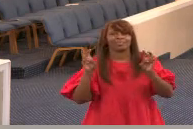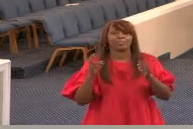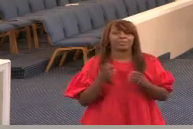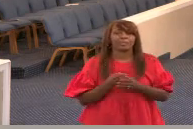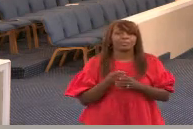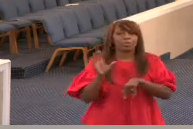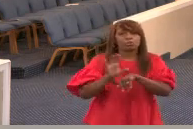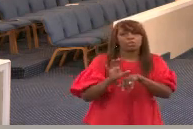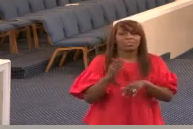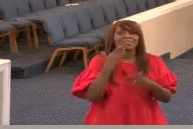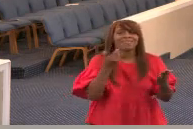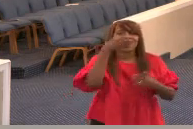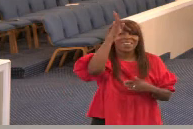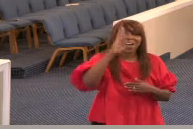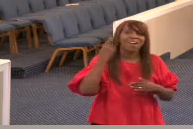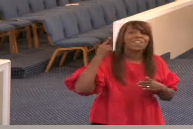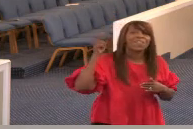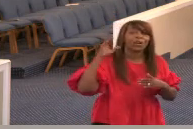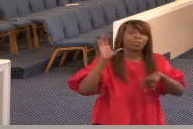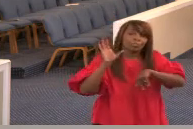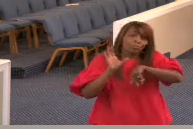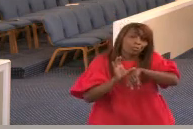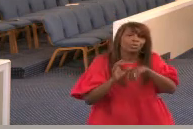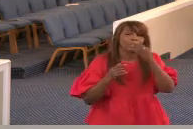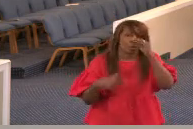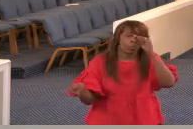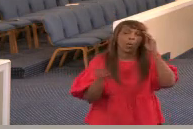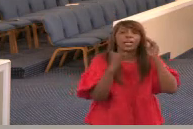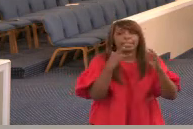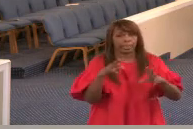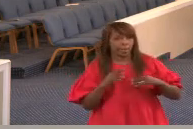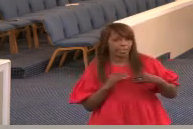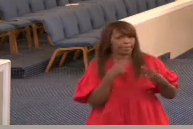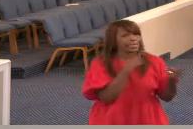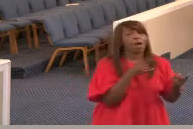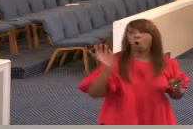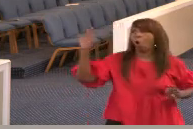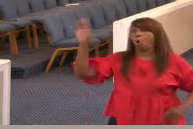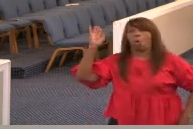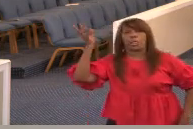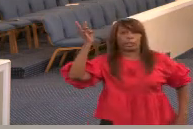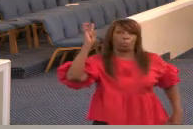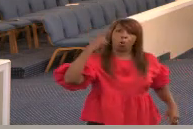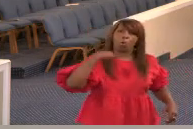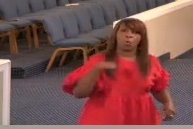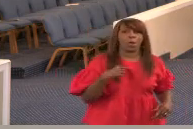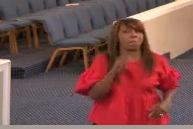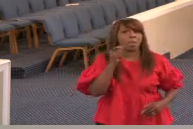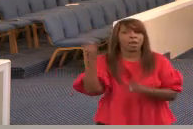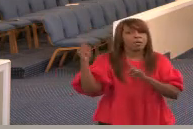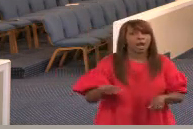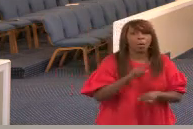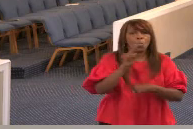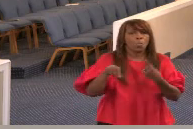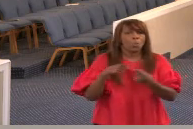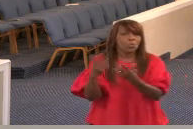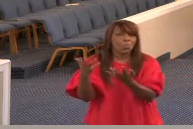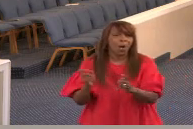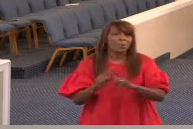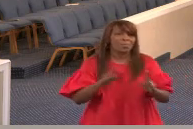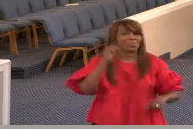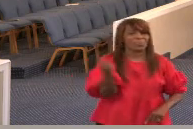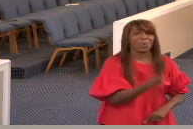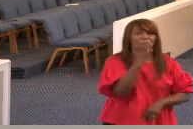Thank God for the church. Where I could hear somebody say, he may not come when you want him, but he's always right on time. Thank God for the